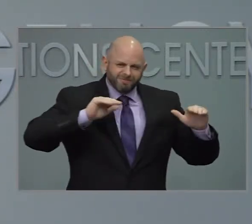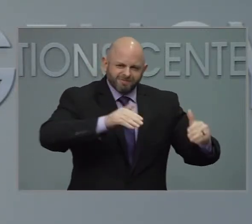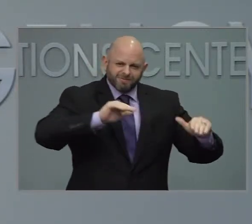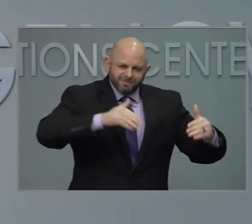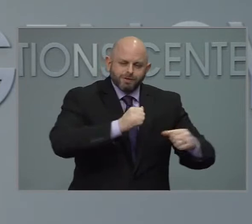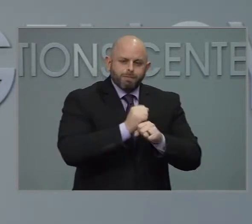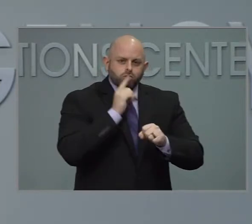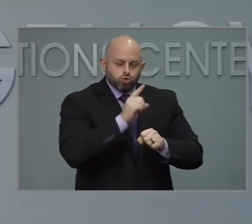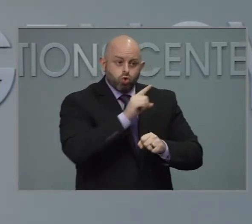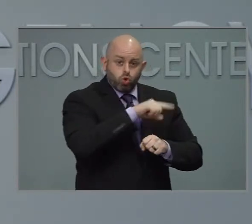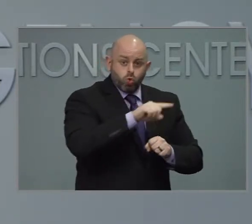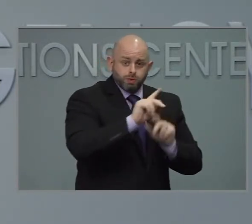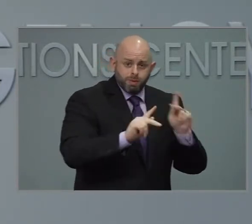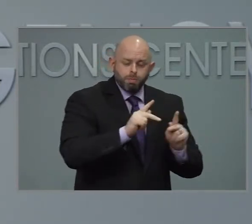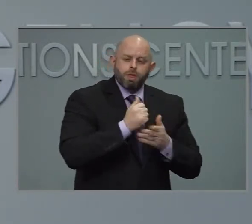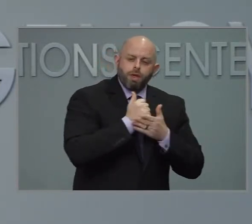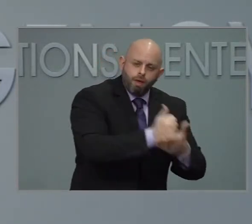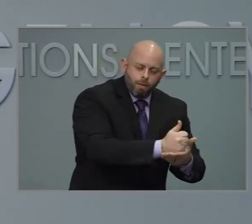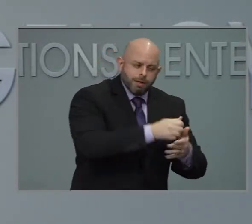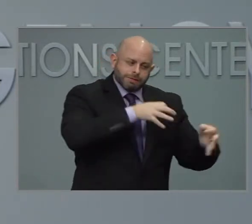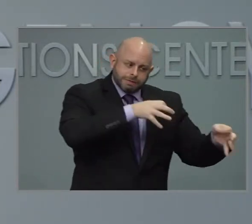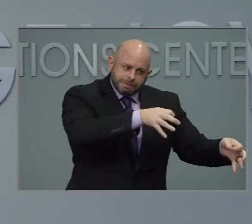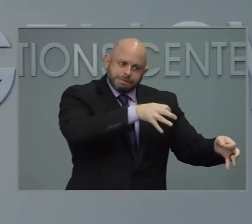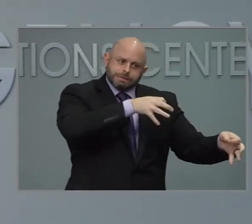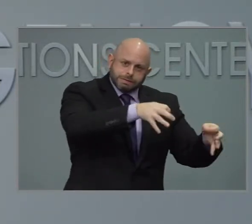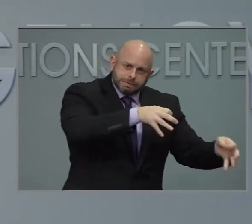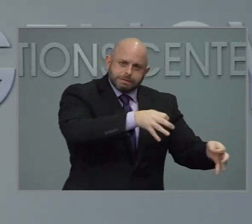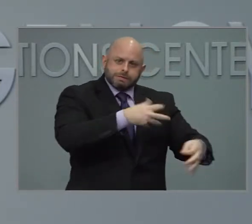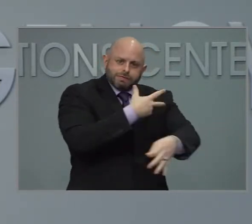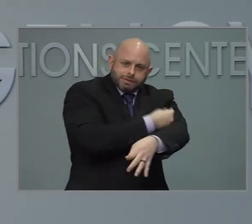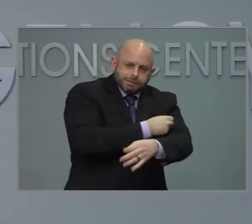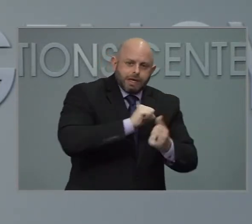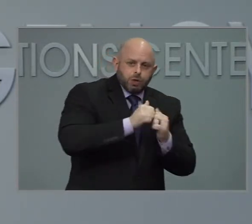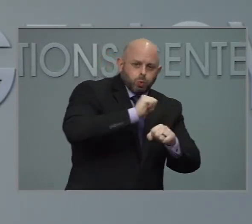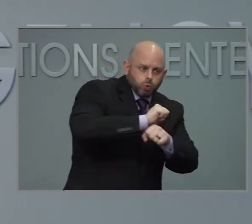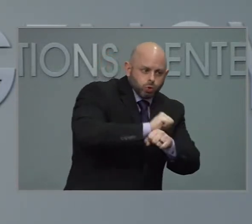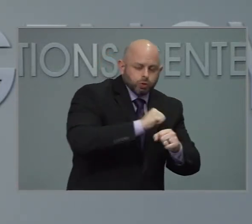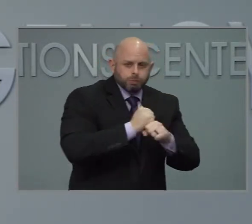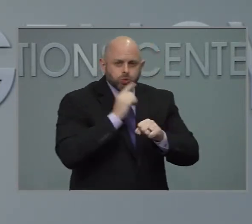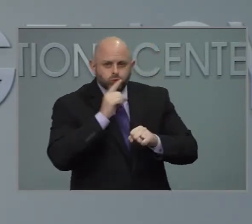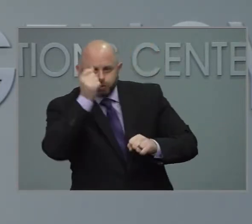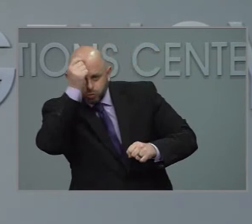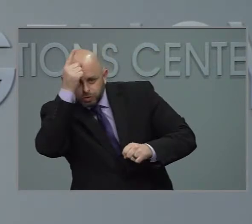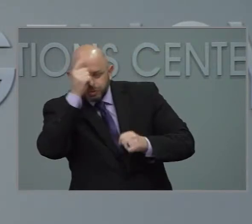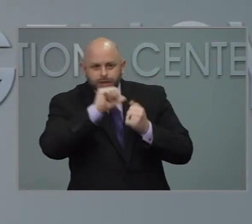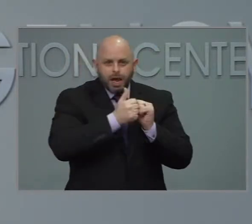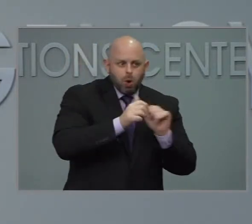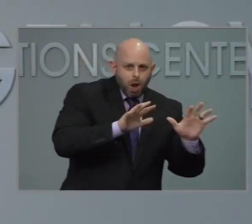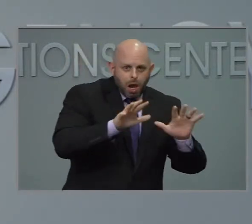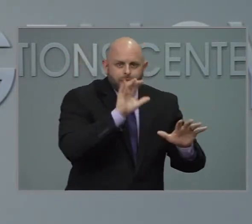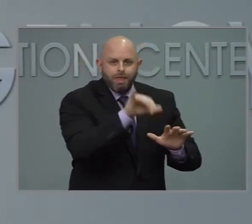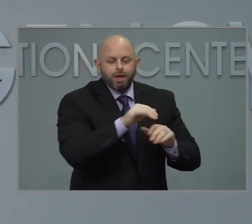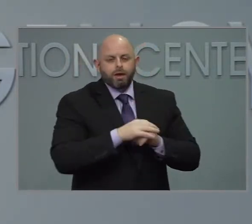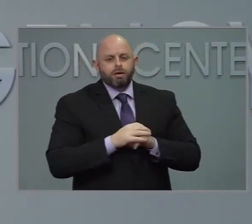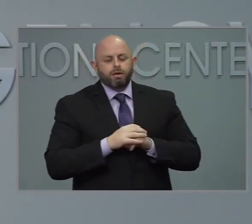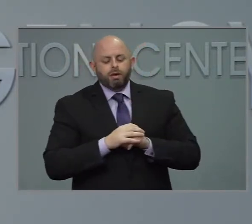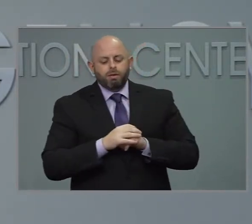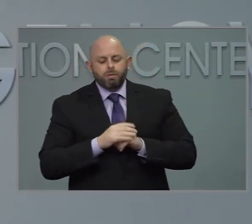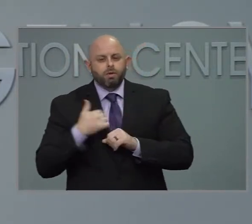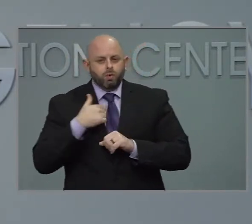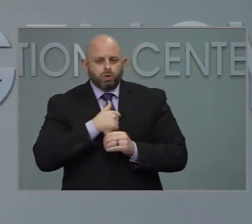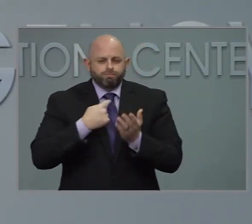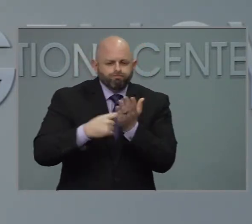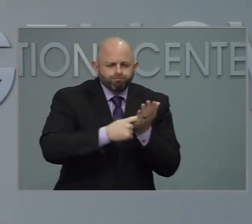having folks understand what vaccines are, how they work. There was some really good discussion about the need